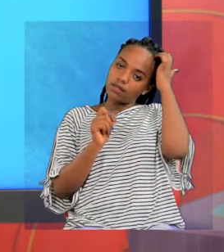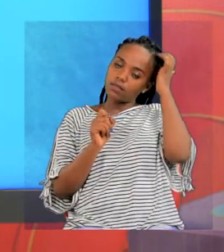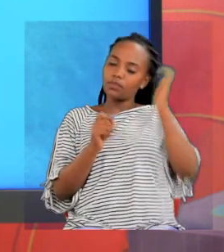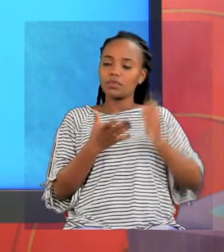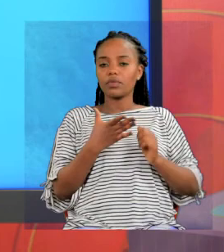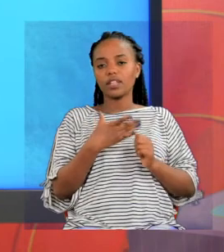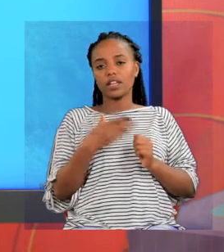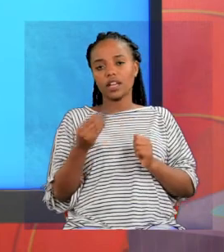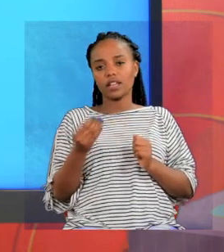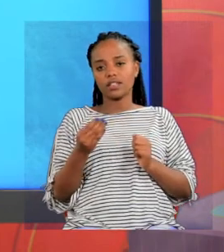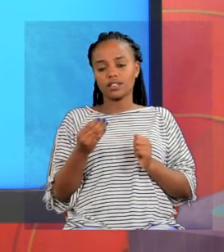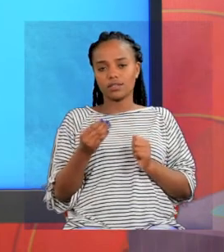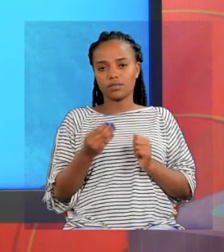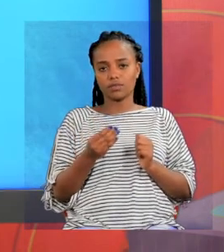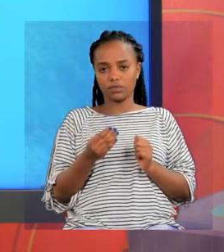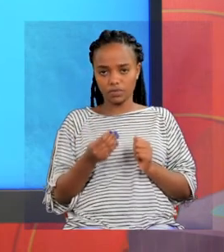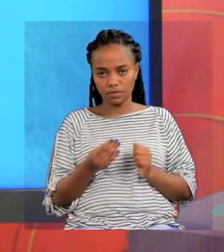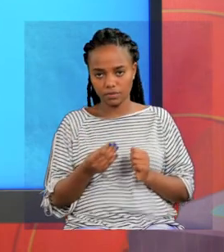and